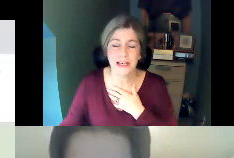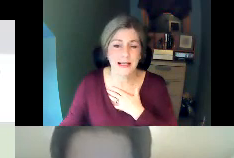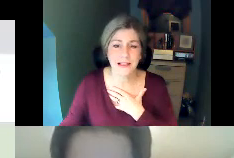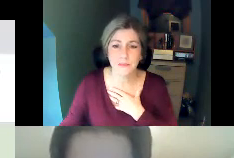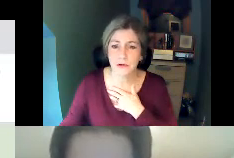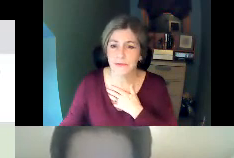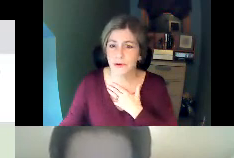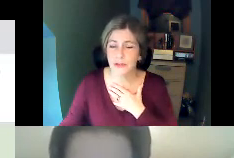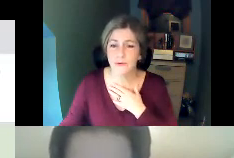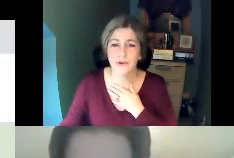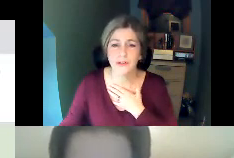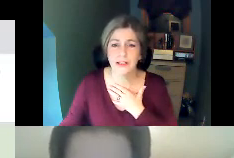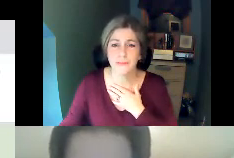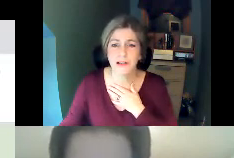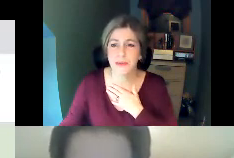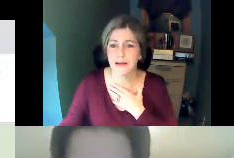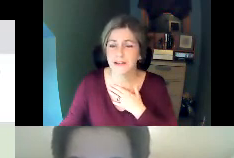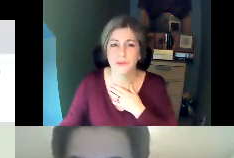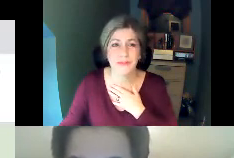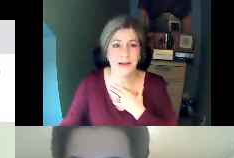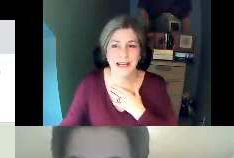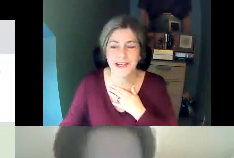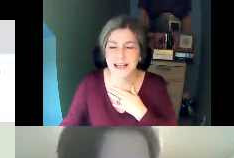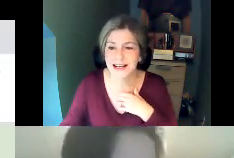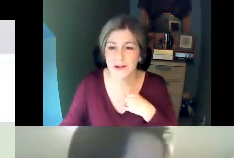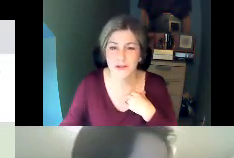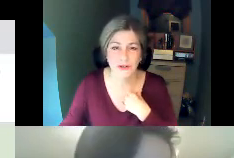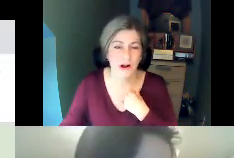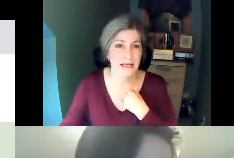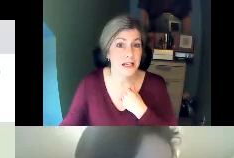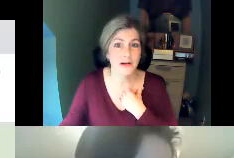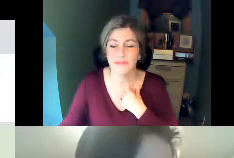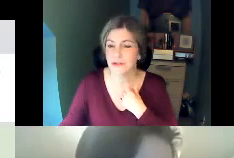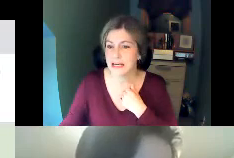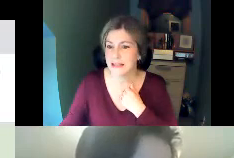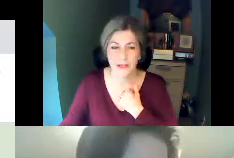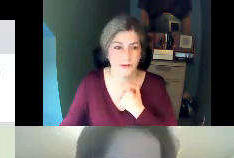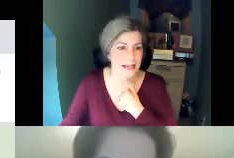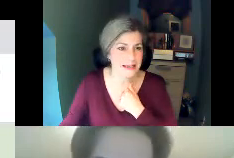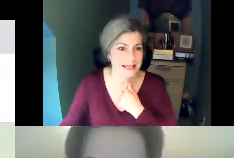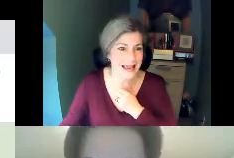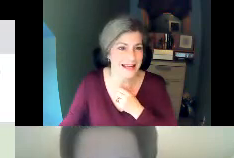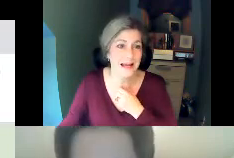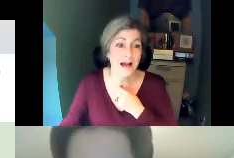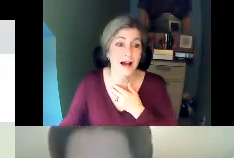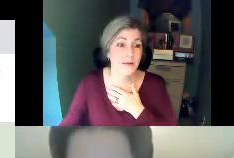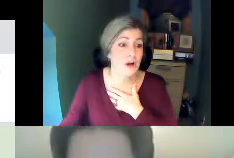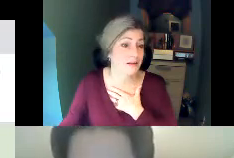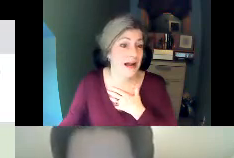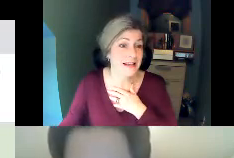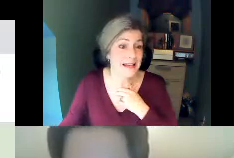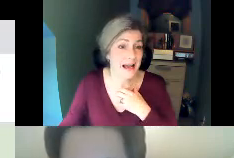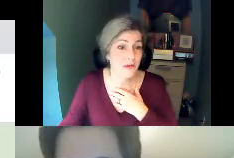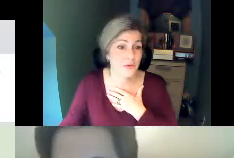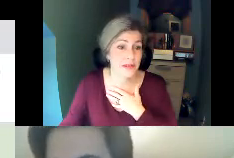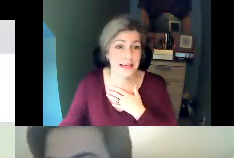Christy Cheek, I spoke for you earlier, Buncombe County Schools Foundation, and I noticed you're on here if there's anything you'd like to say.